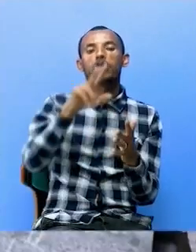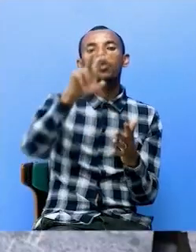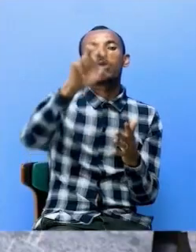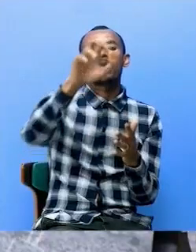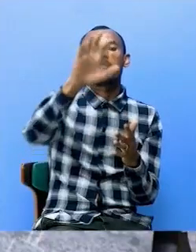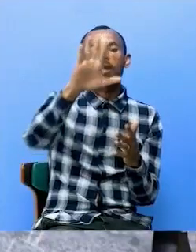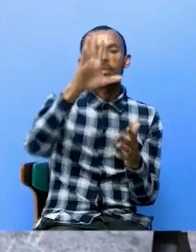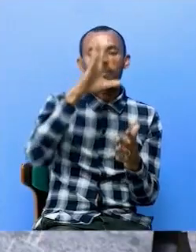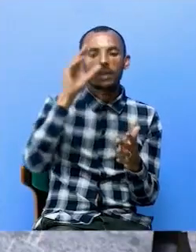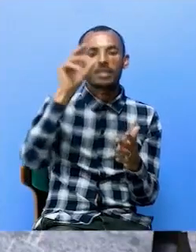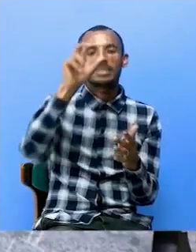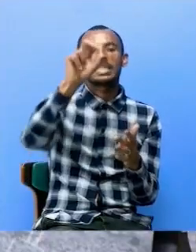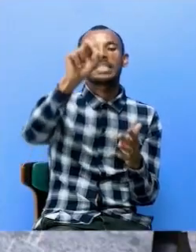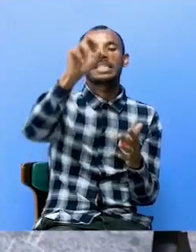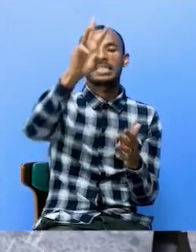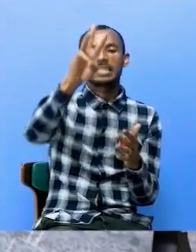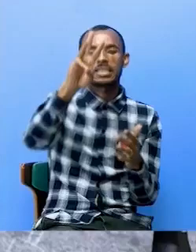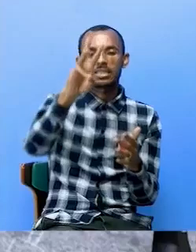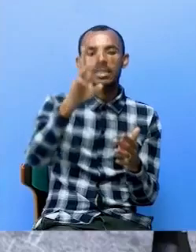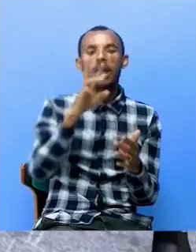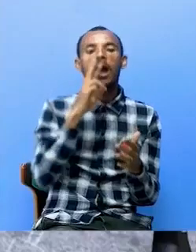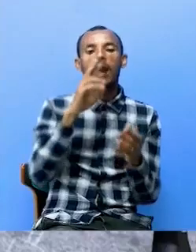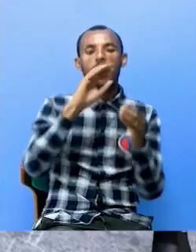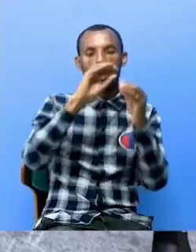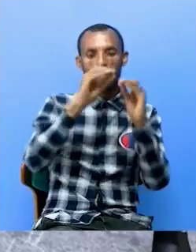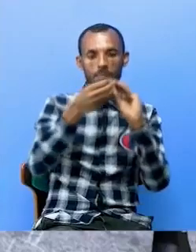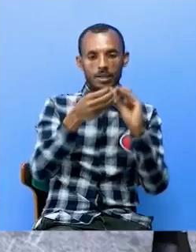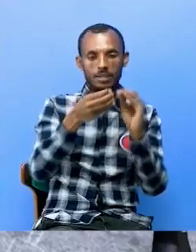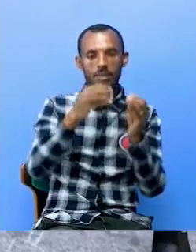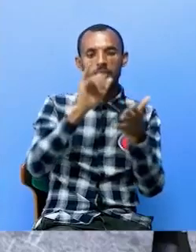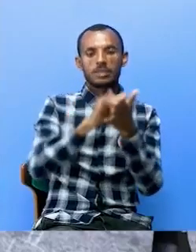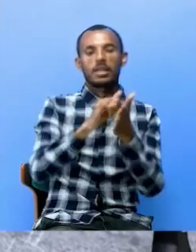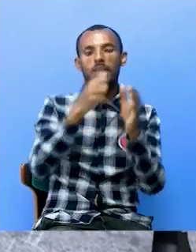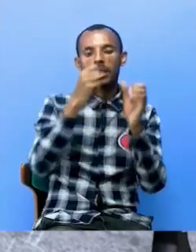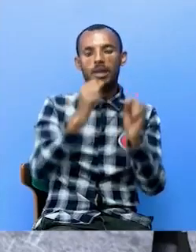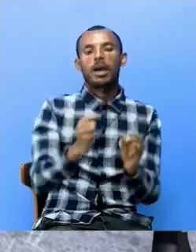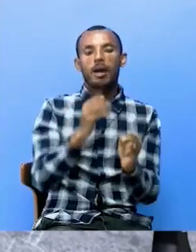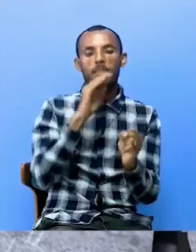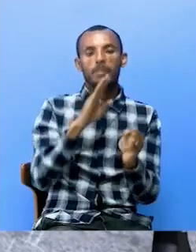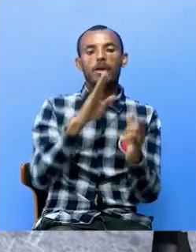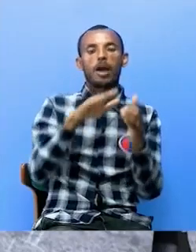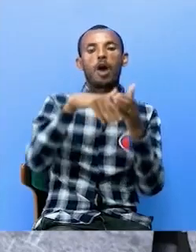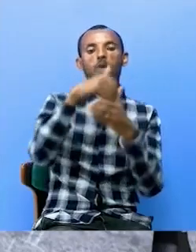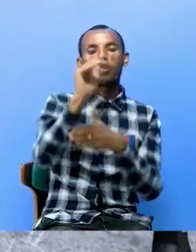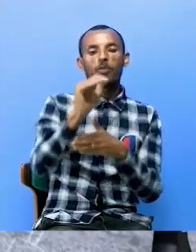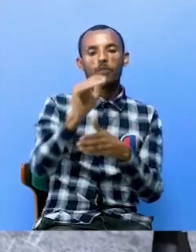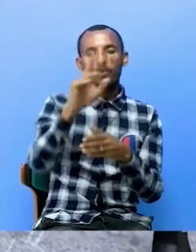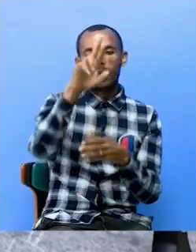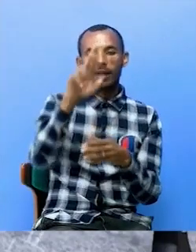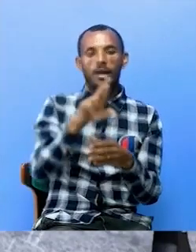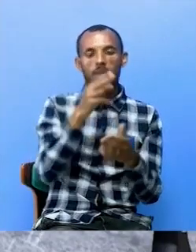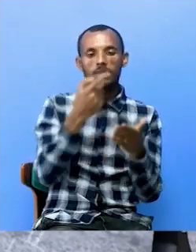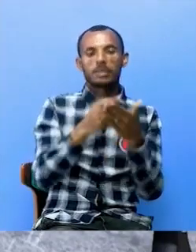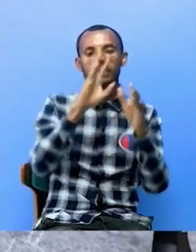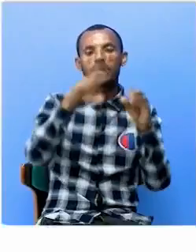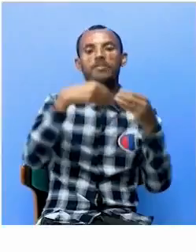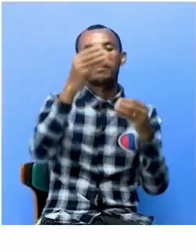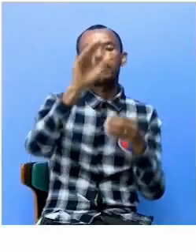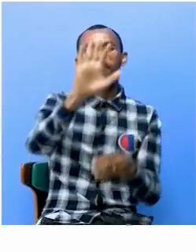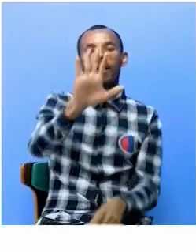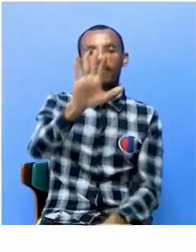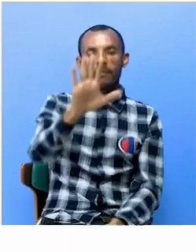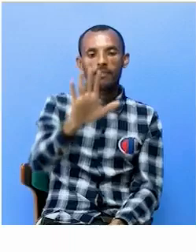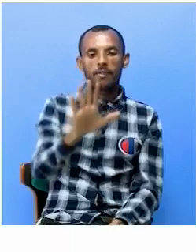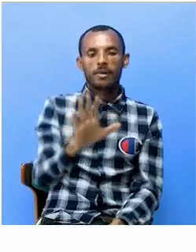25 and 36 are numbers that can be taken out from the radical, this gives us